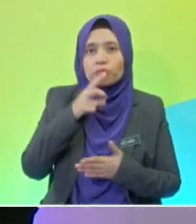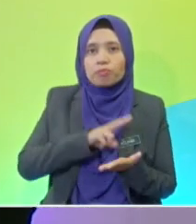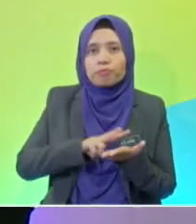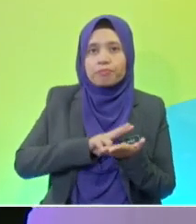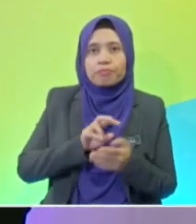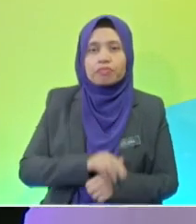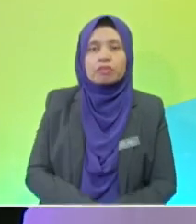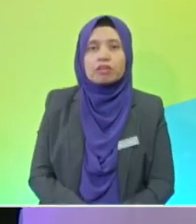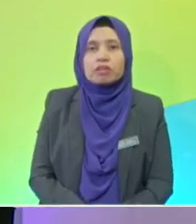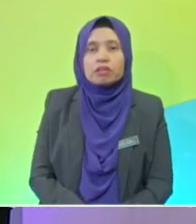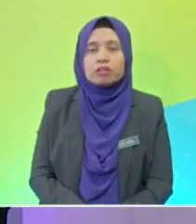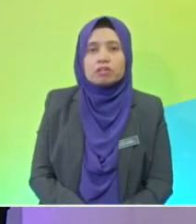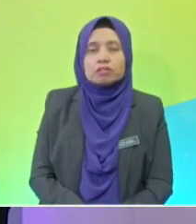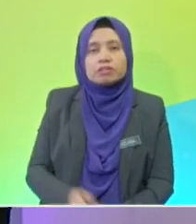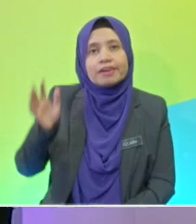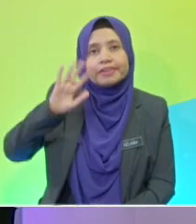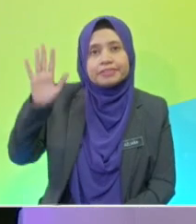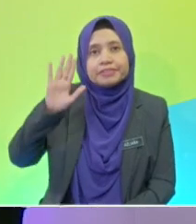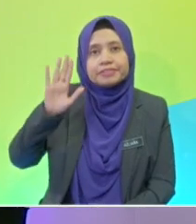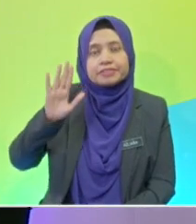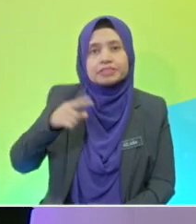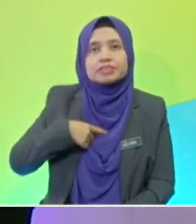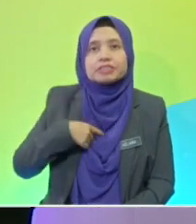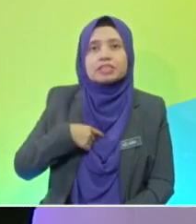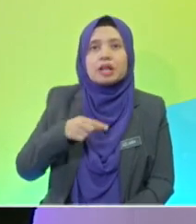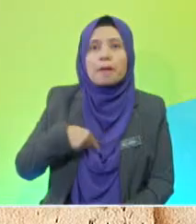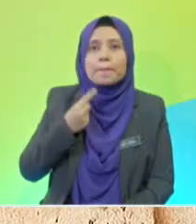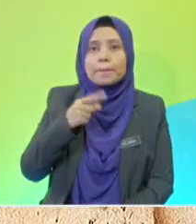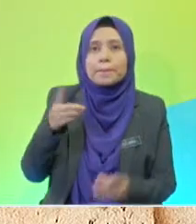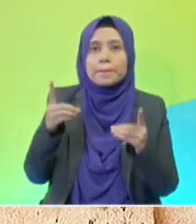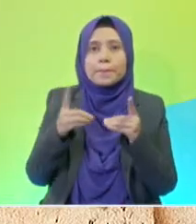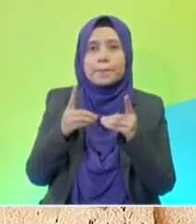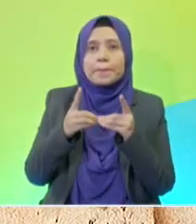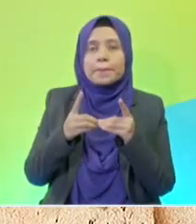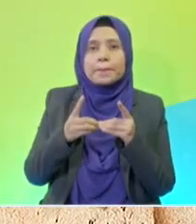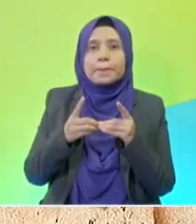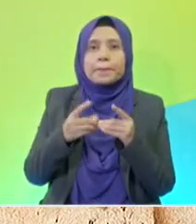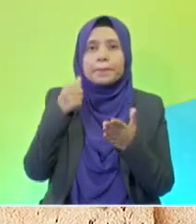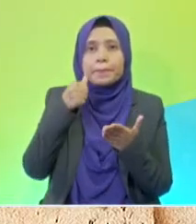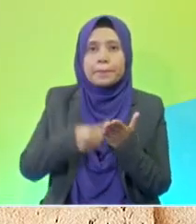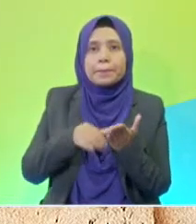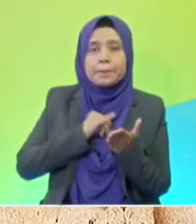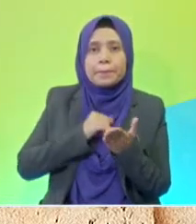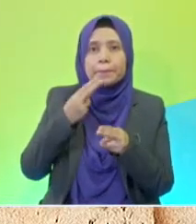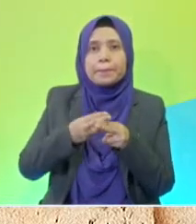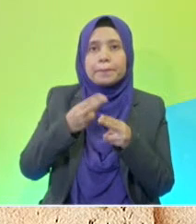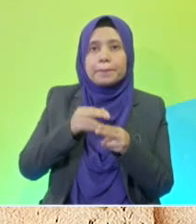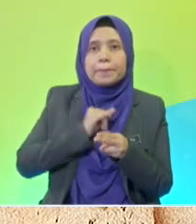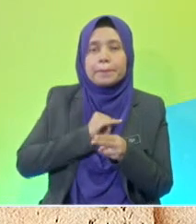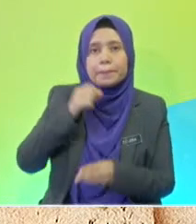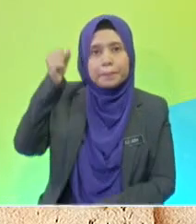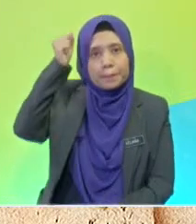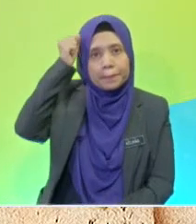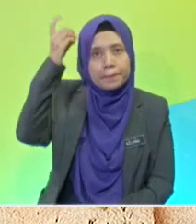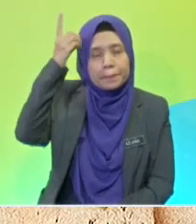Okay. Okay. Hi, I'm glad that you found my time capsule. My name is Sharif Dole. I live in number